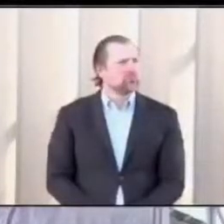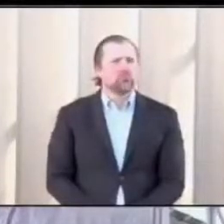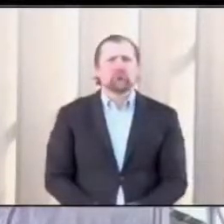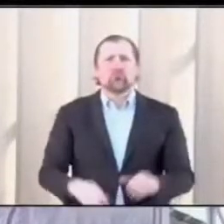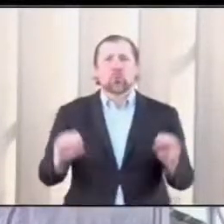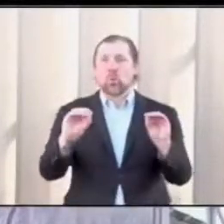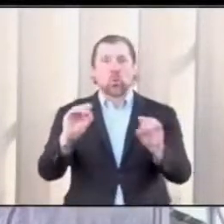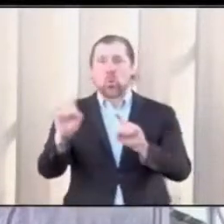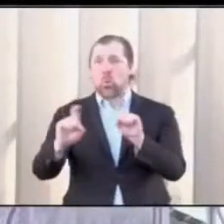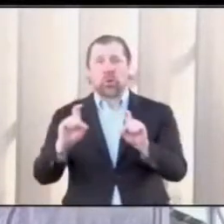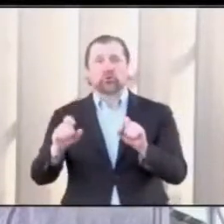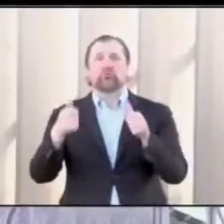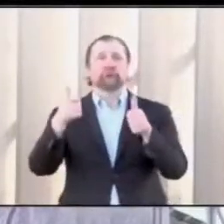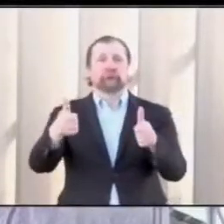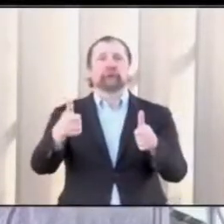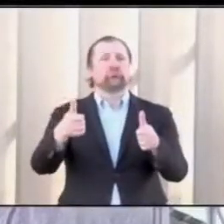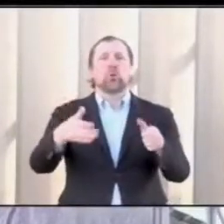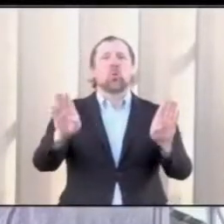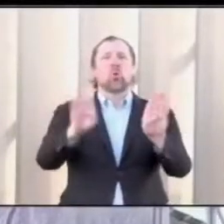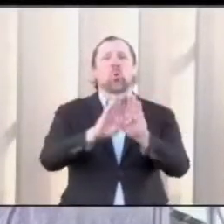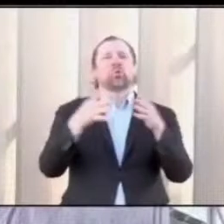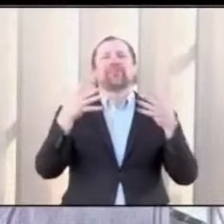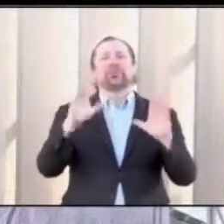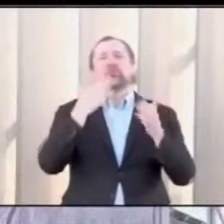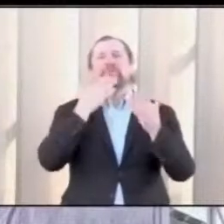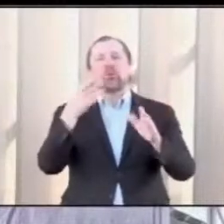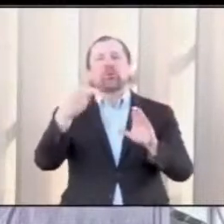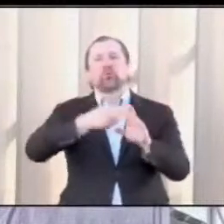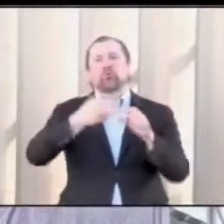Okay, seeing no questions, we'll close it out. Thank you very much for